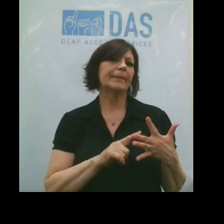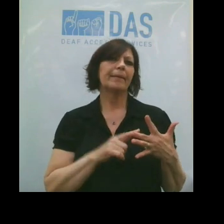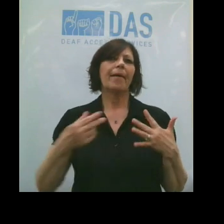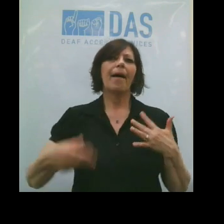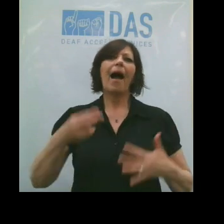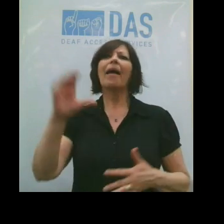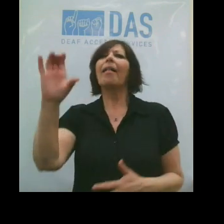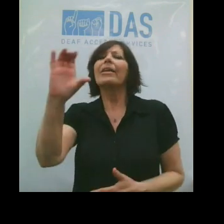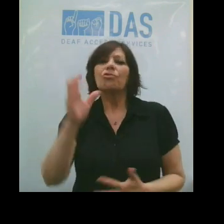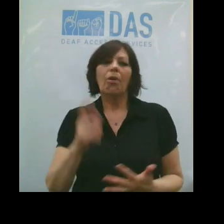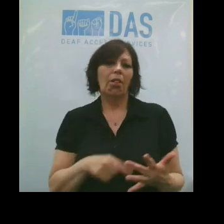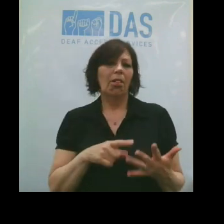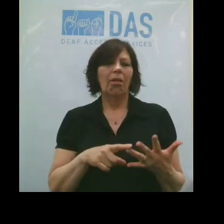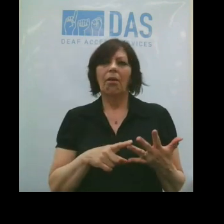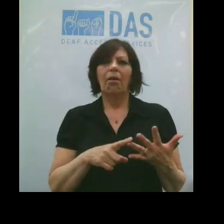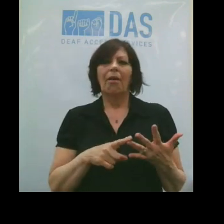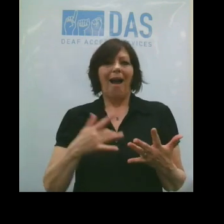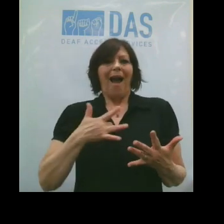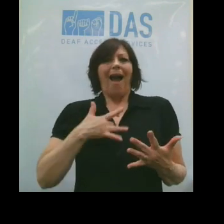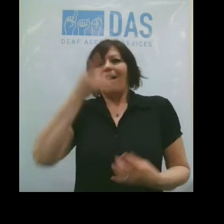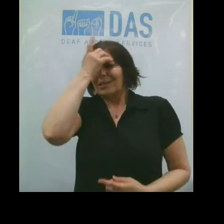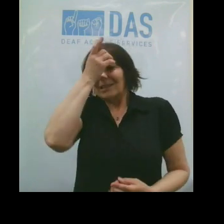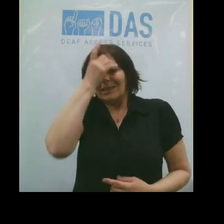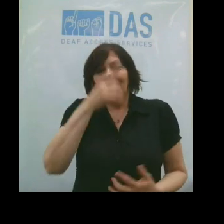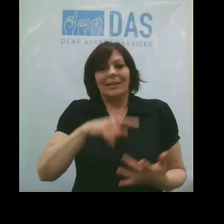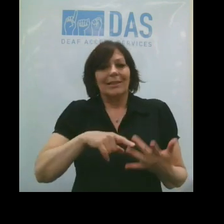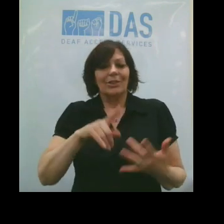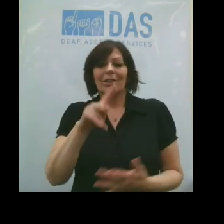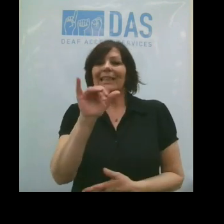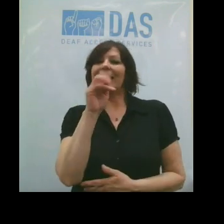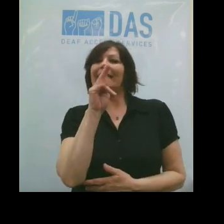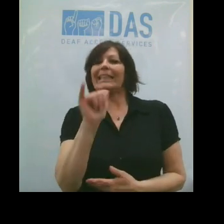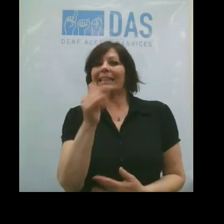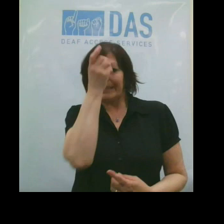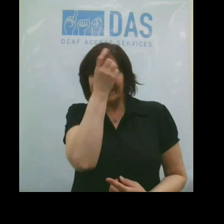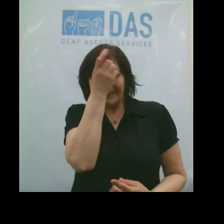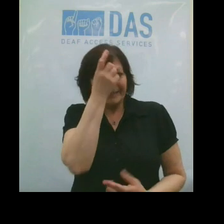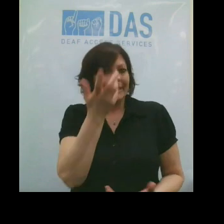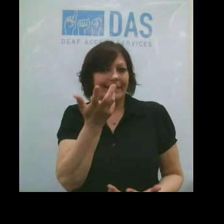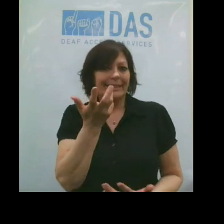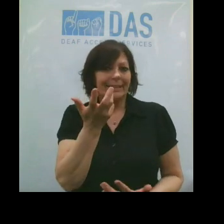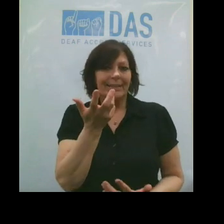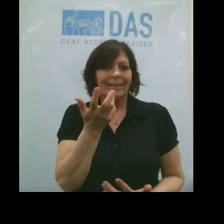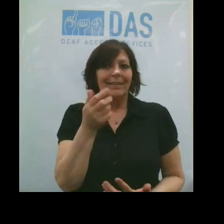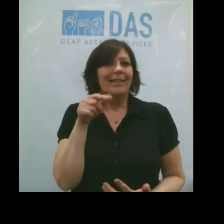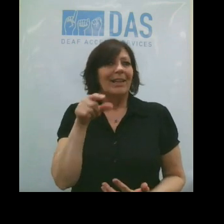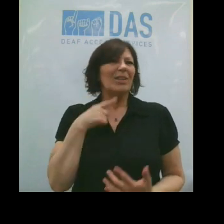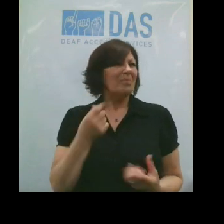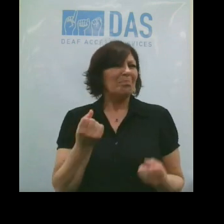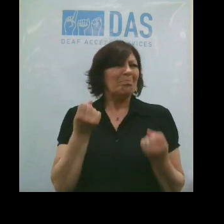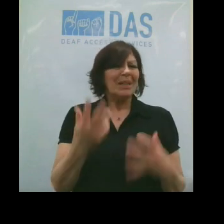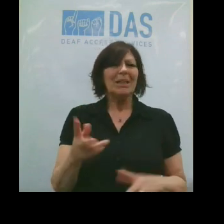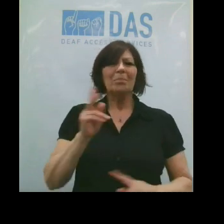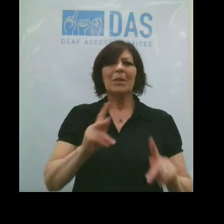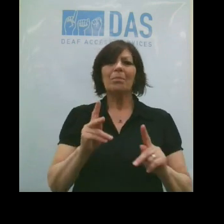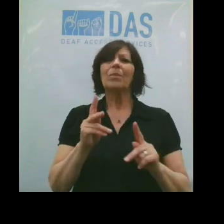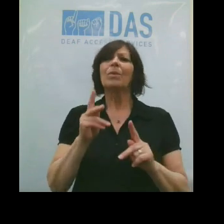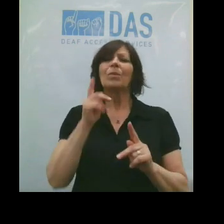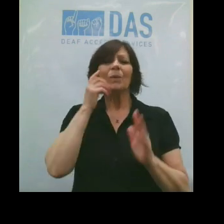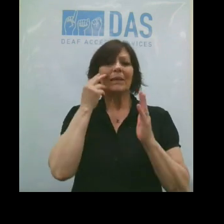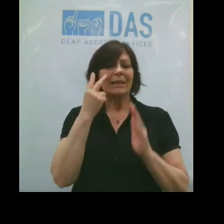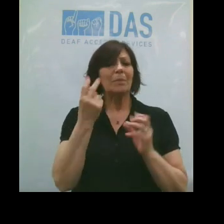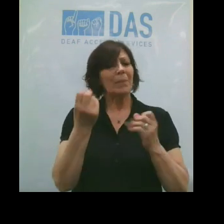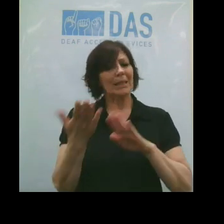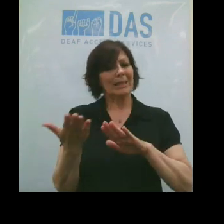high cholesterol, any type of heart disease or kidney disease. In Erie County, we're seeing a lot of